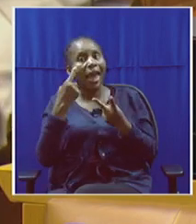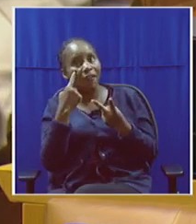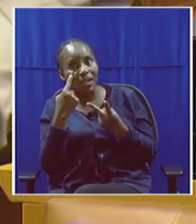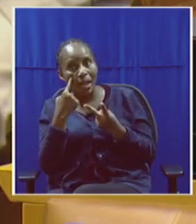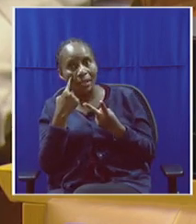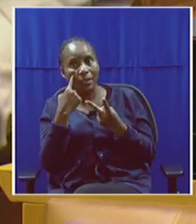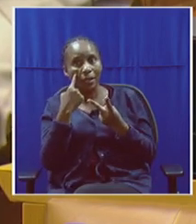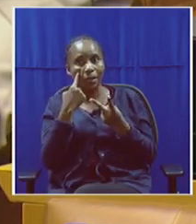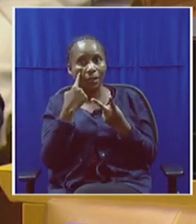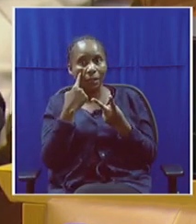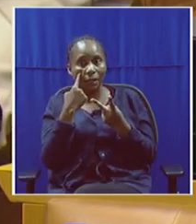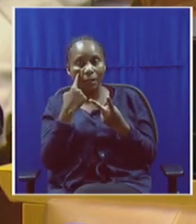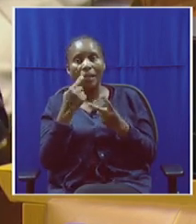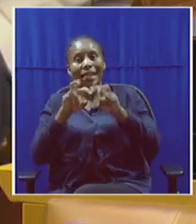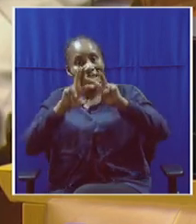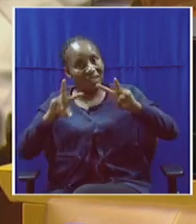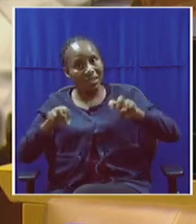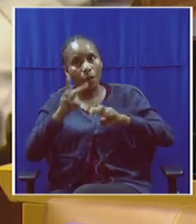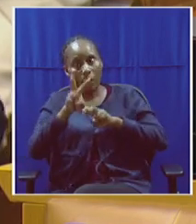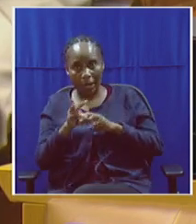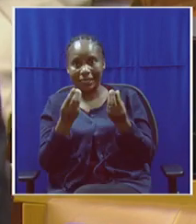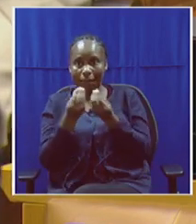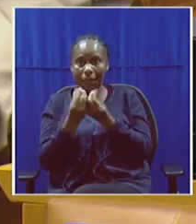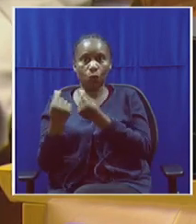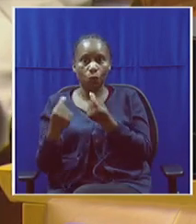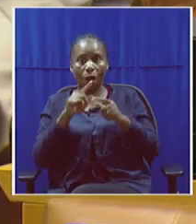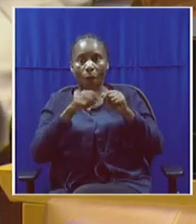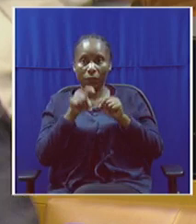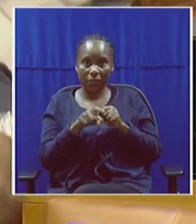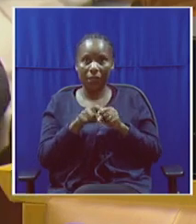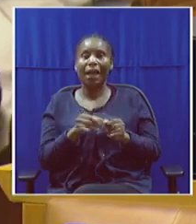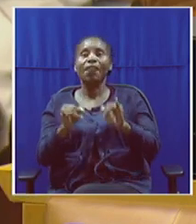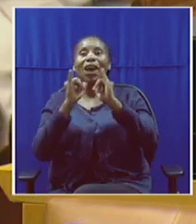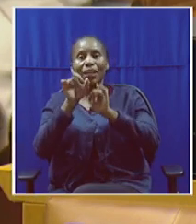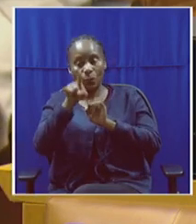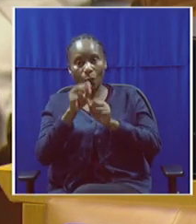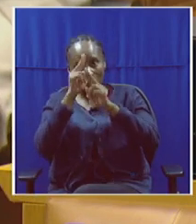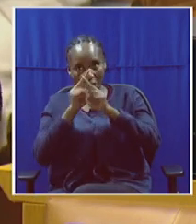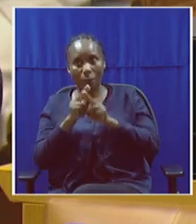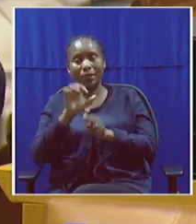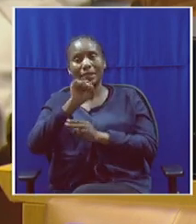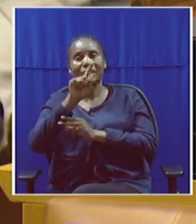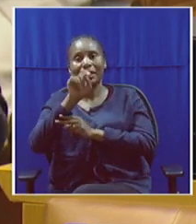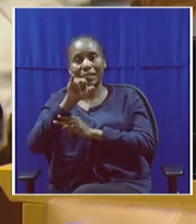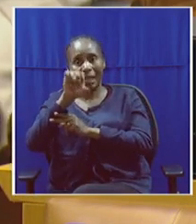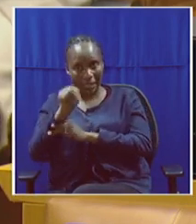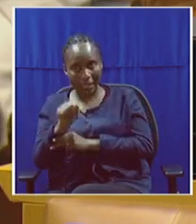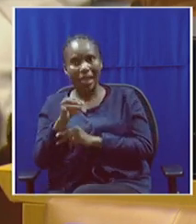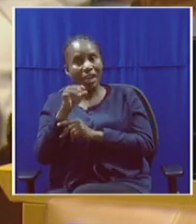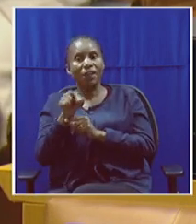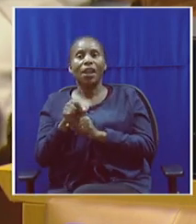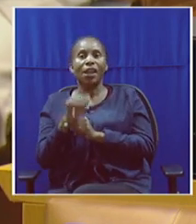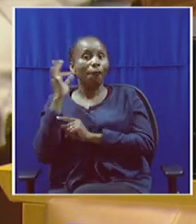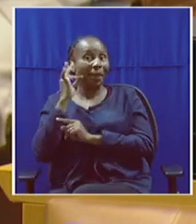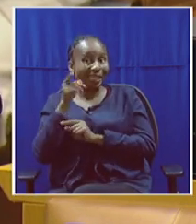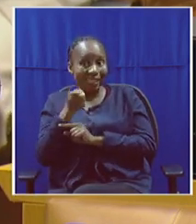we will investigate and do something about it I invite you honorable stain if you do have such information